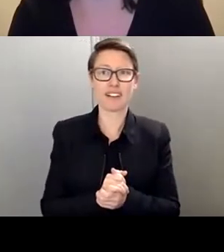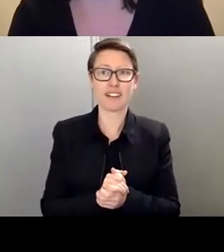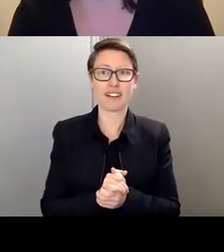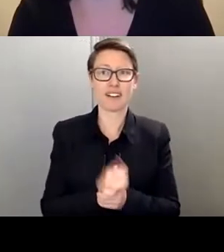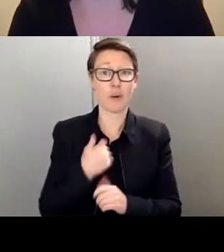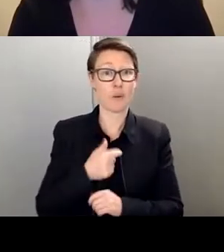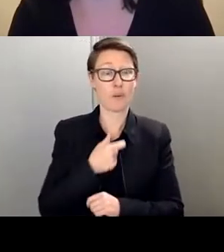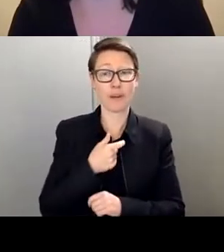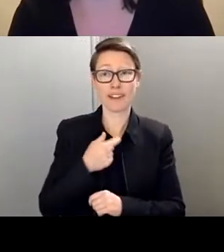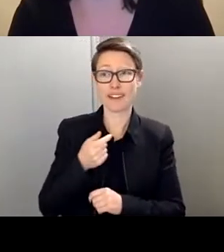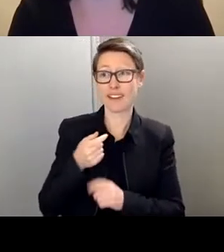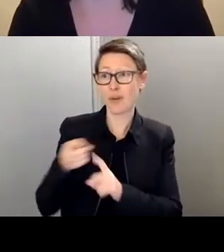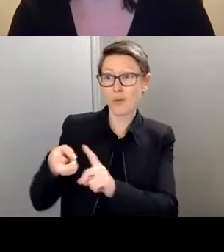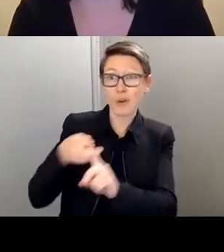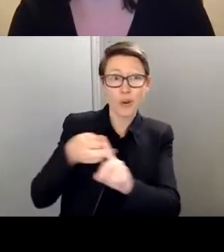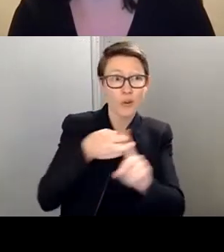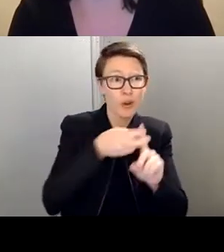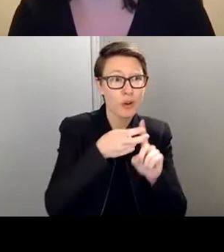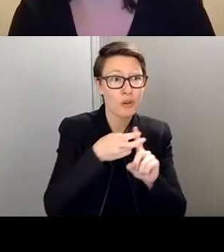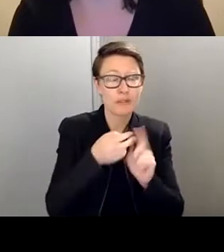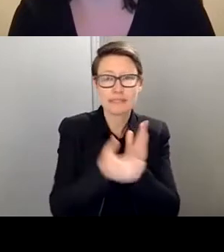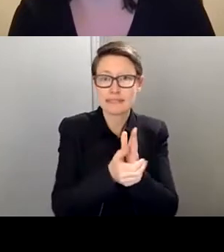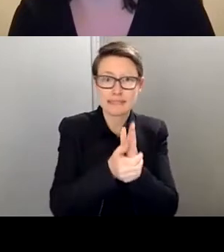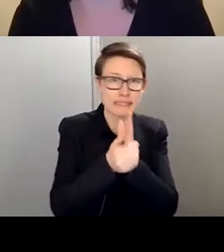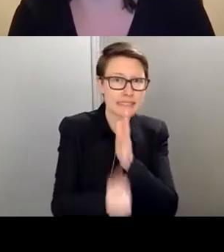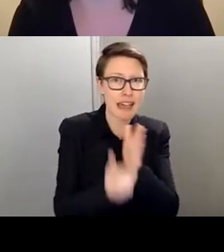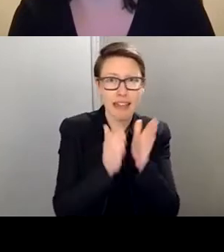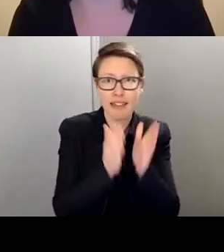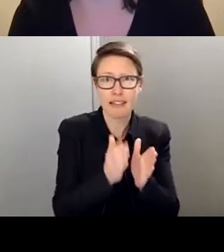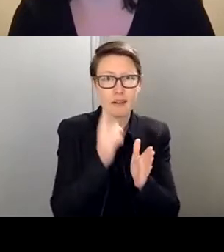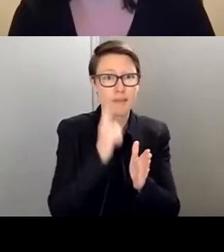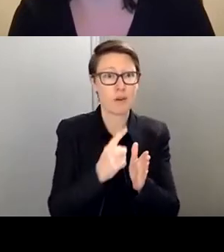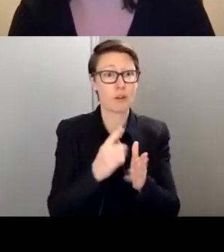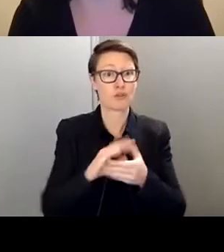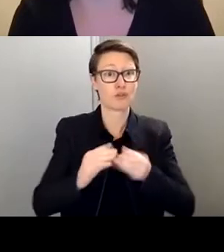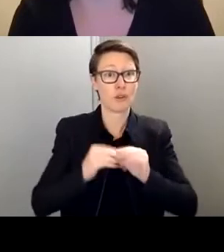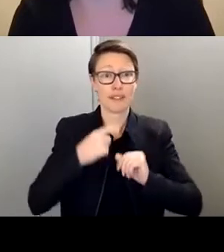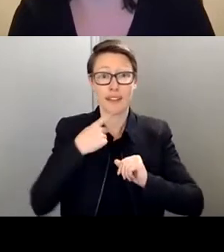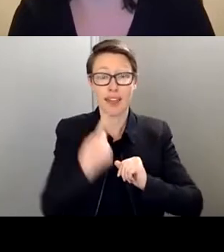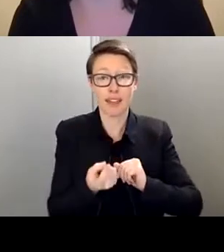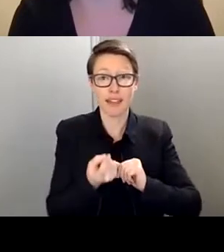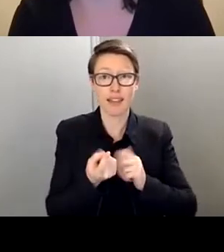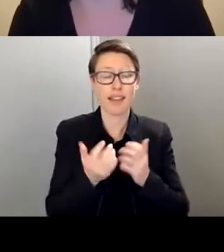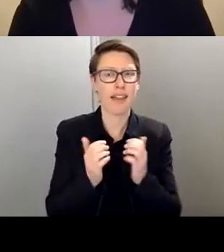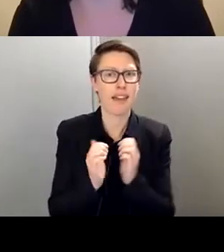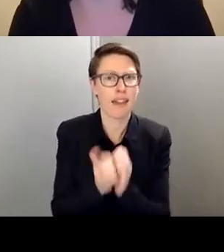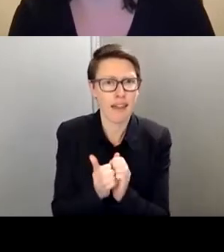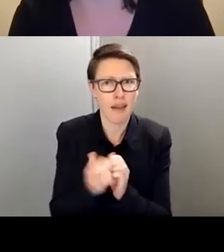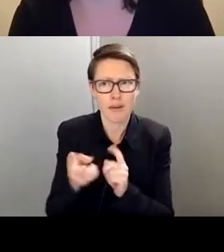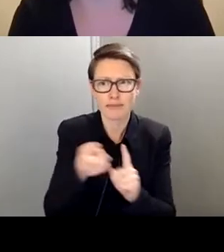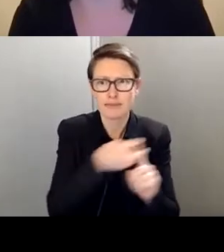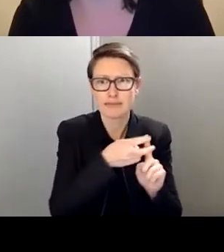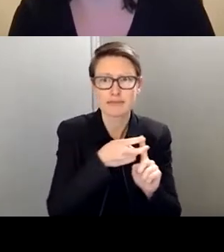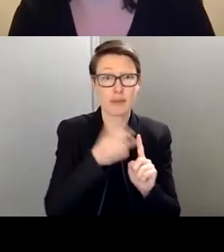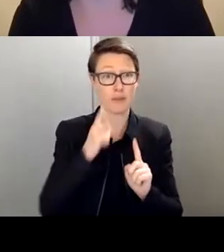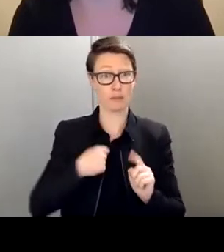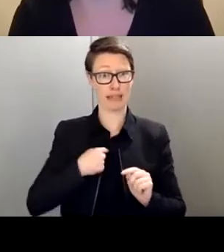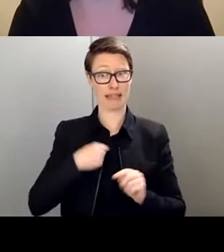recruit talent to tell these stories. For me now in the sports documentary